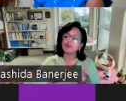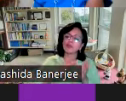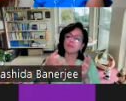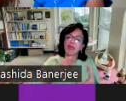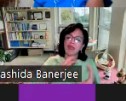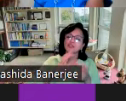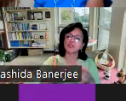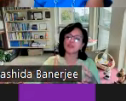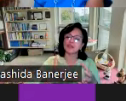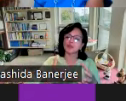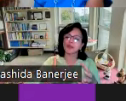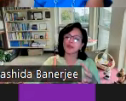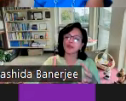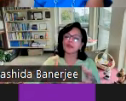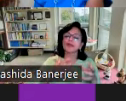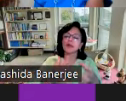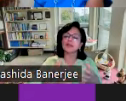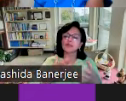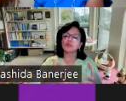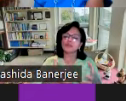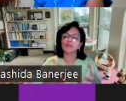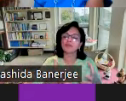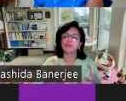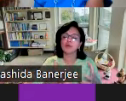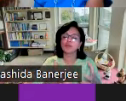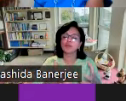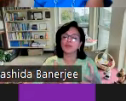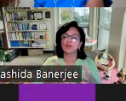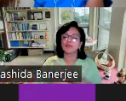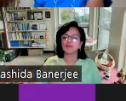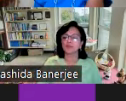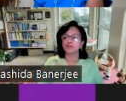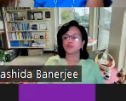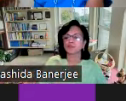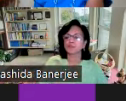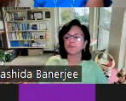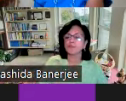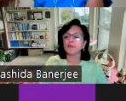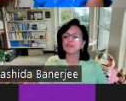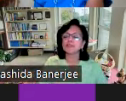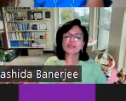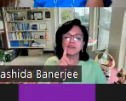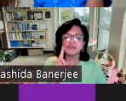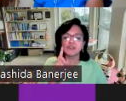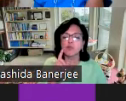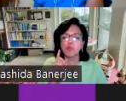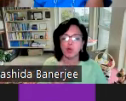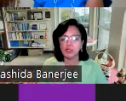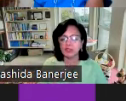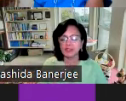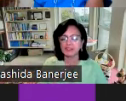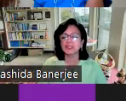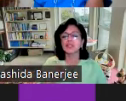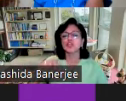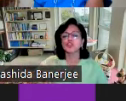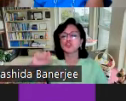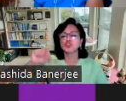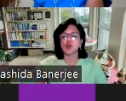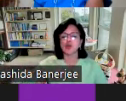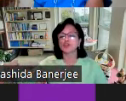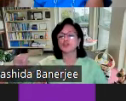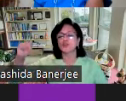when you can package it that way, I think most families will want to know that information because it gives them words